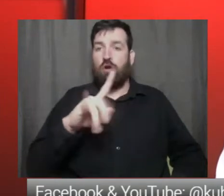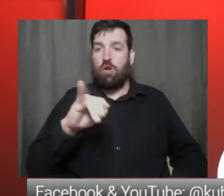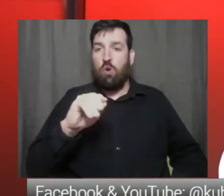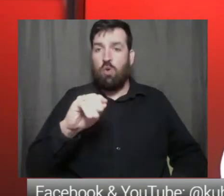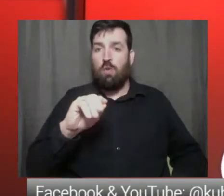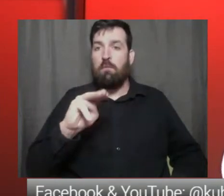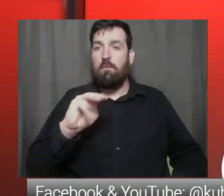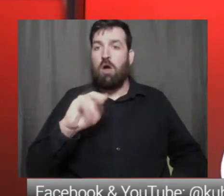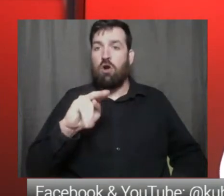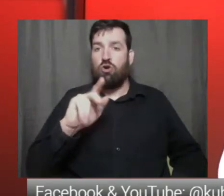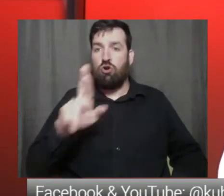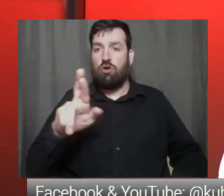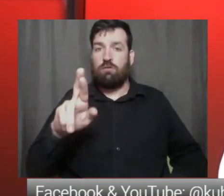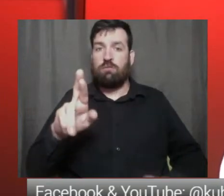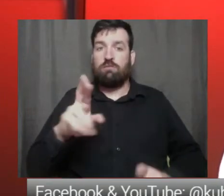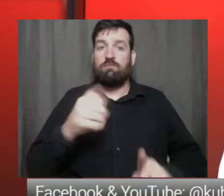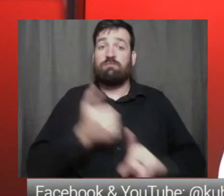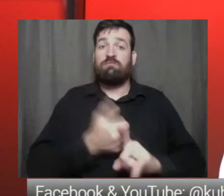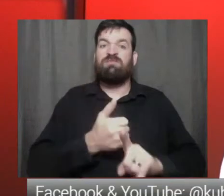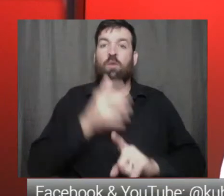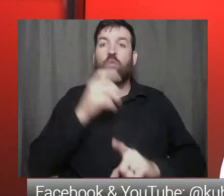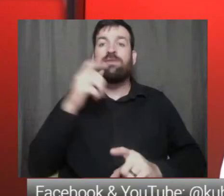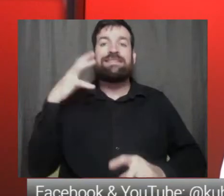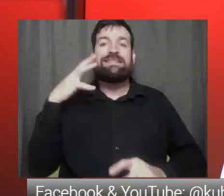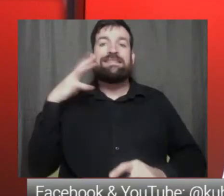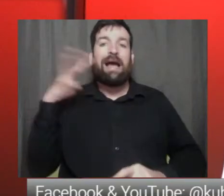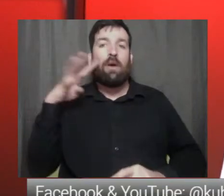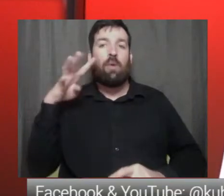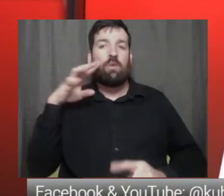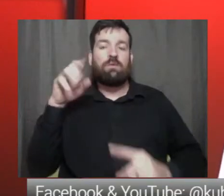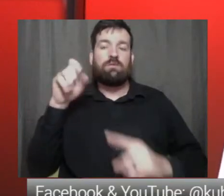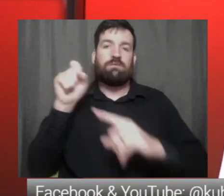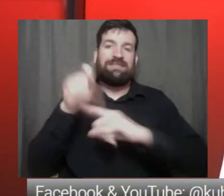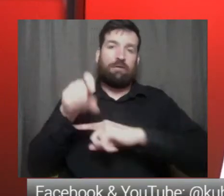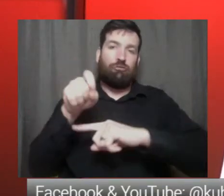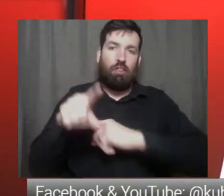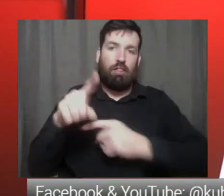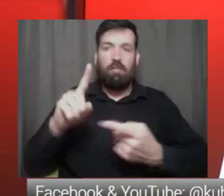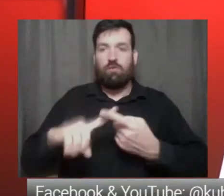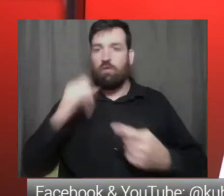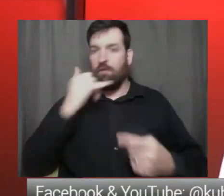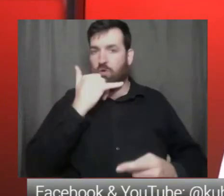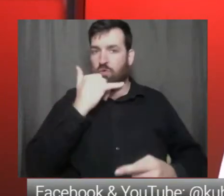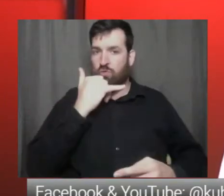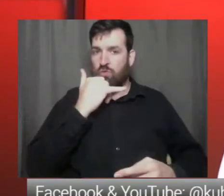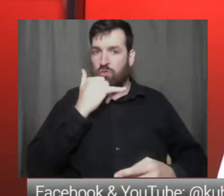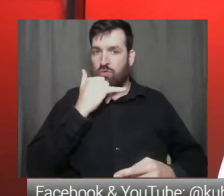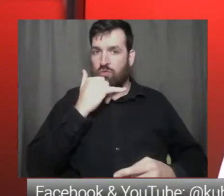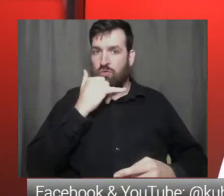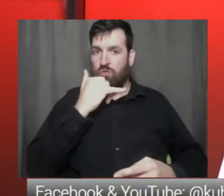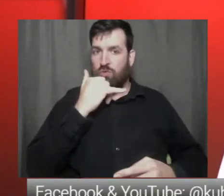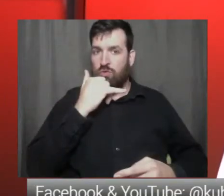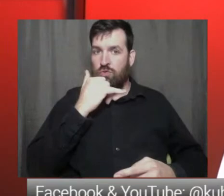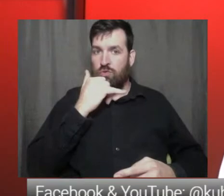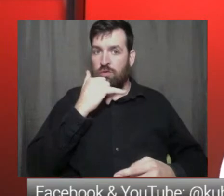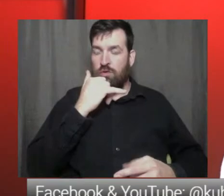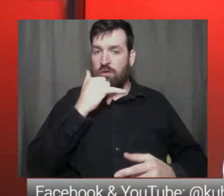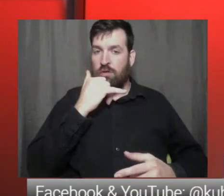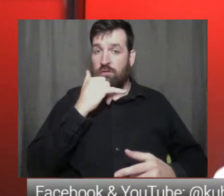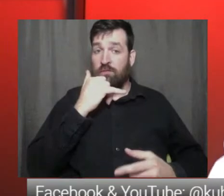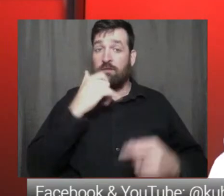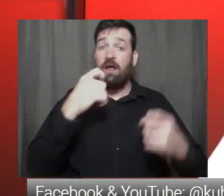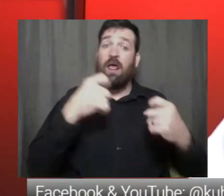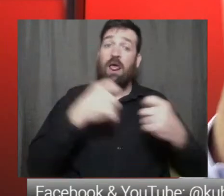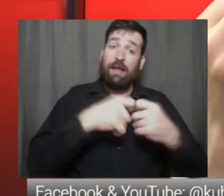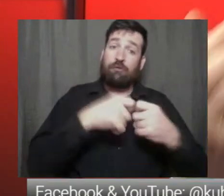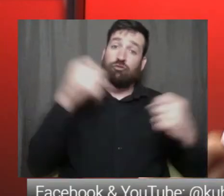that sends an acoustic or sound-related signal to a smartphone and converts the electrical signal to